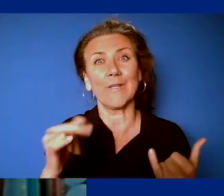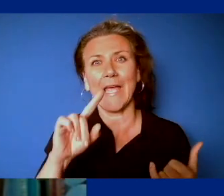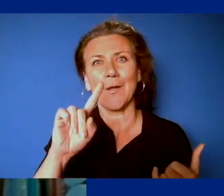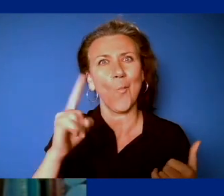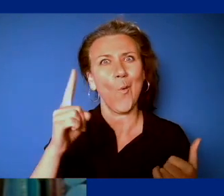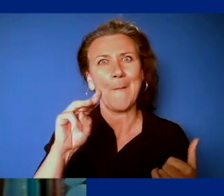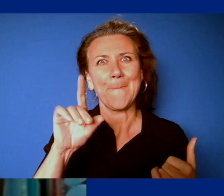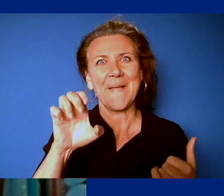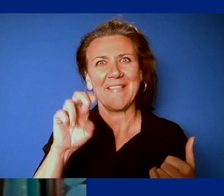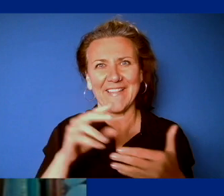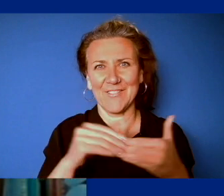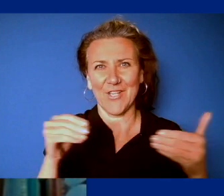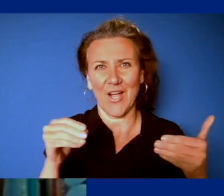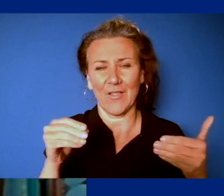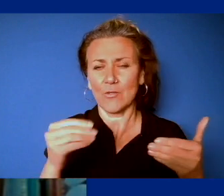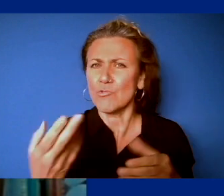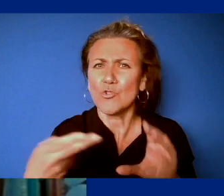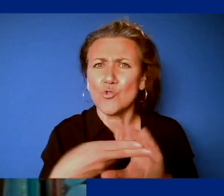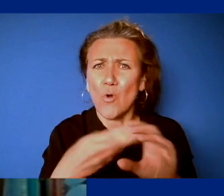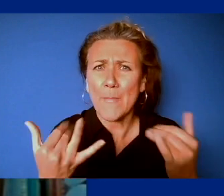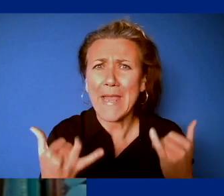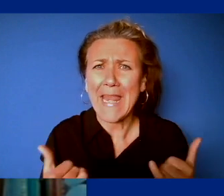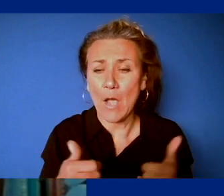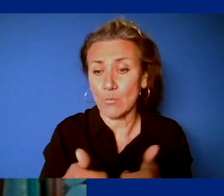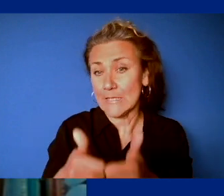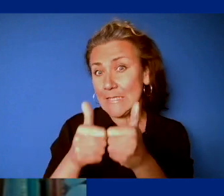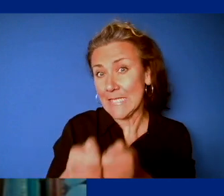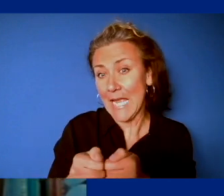million. Join me now by texting